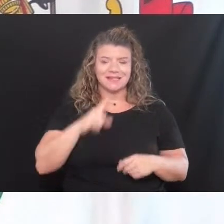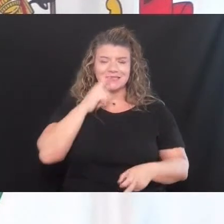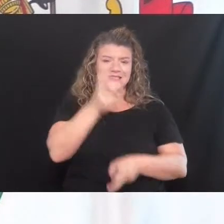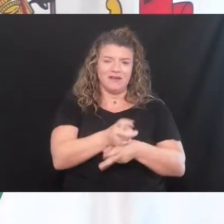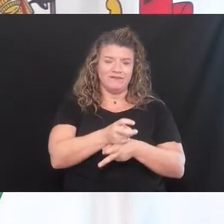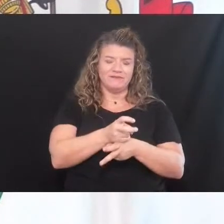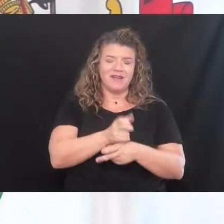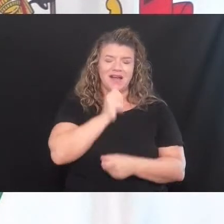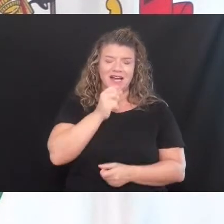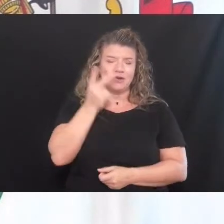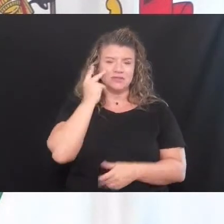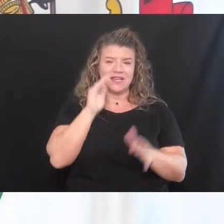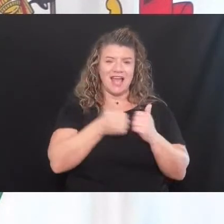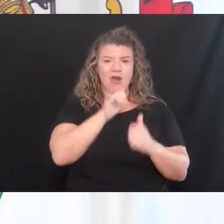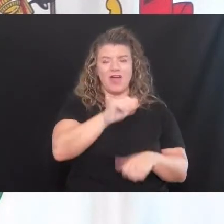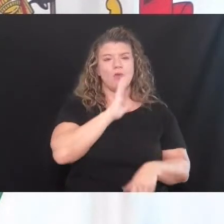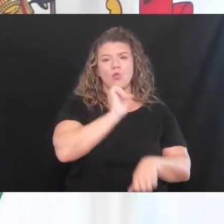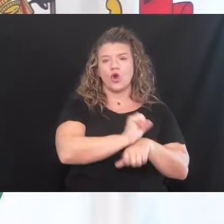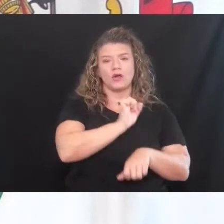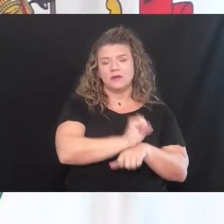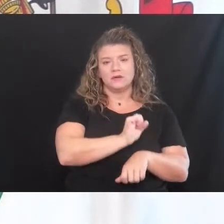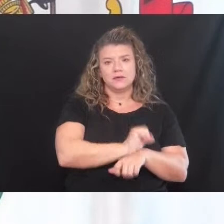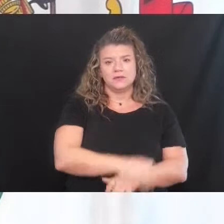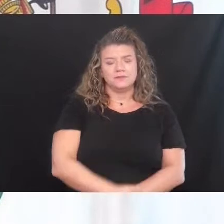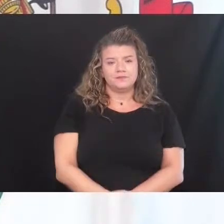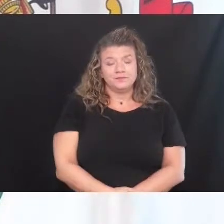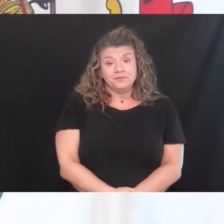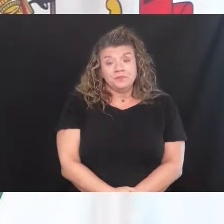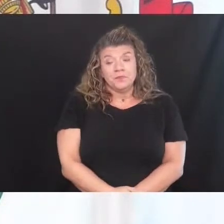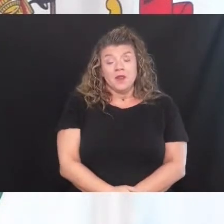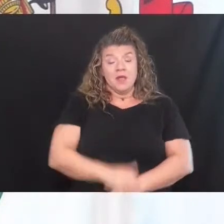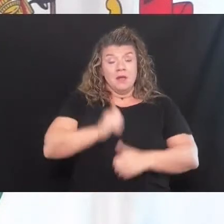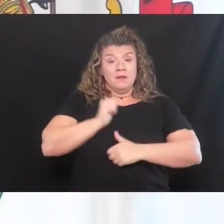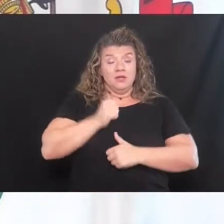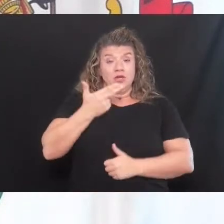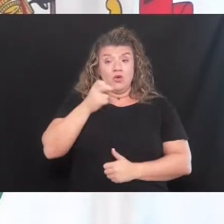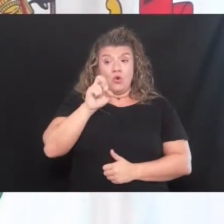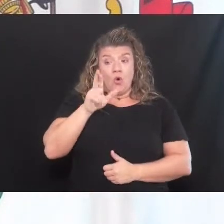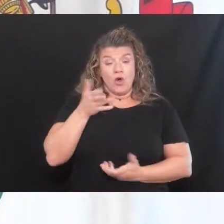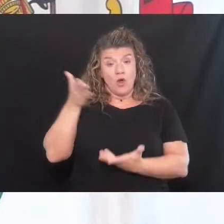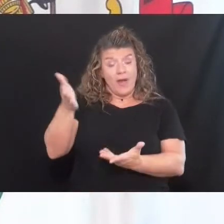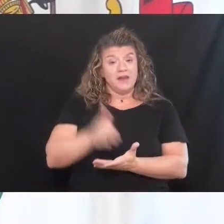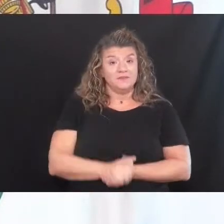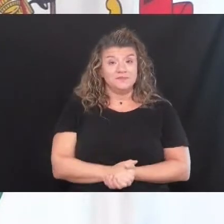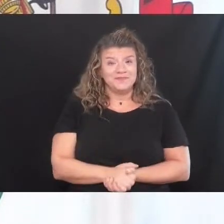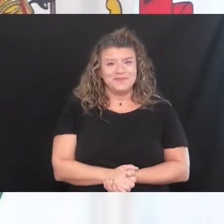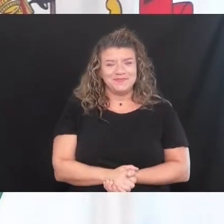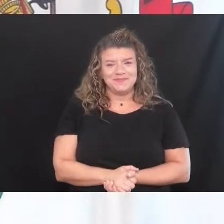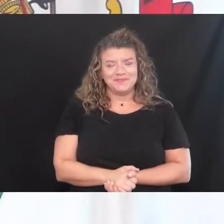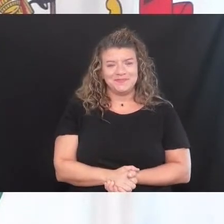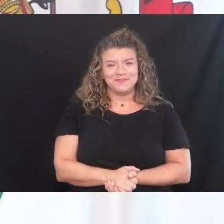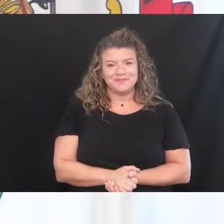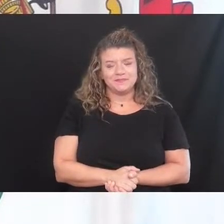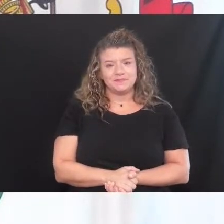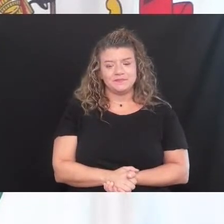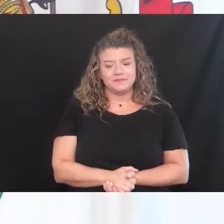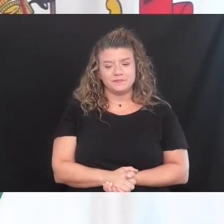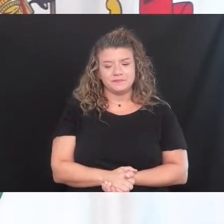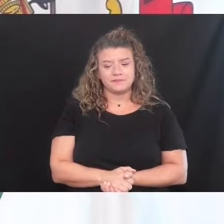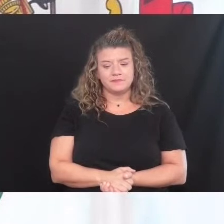just don't see how that would work. But General, maybe you can take the tail end of the